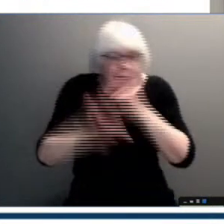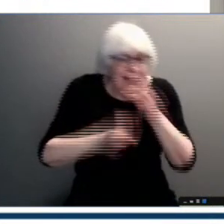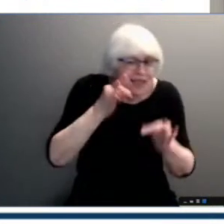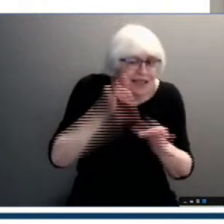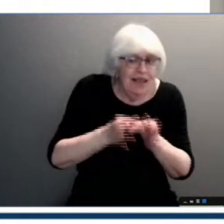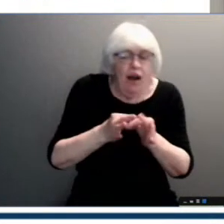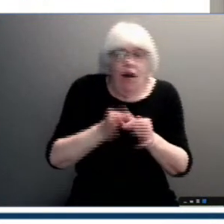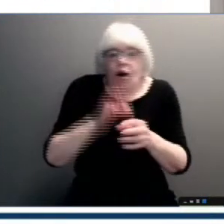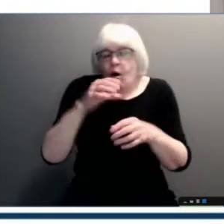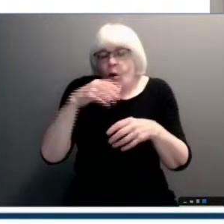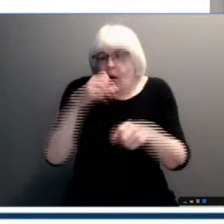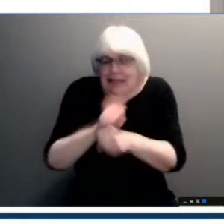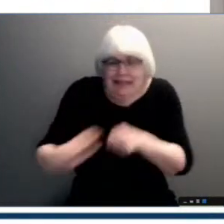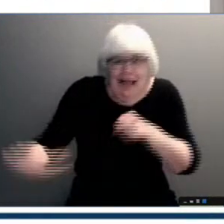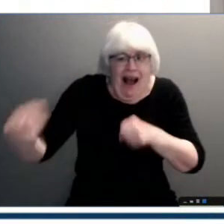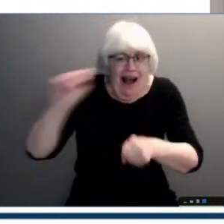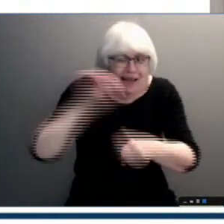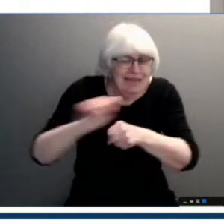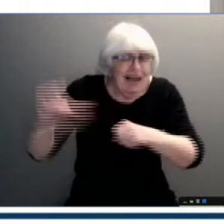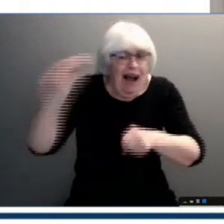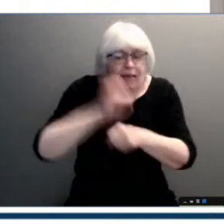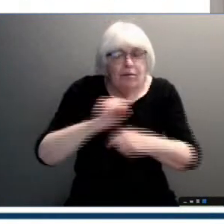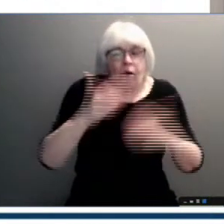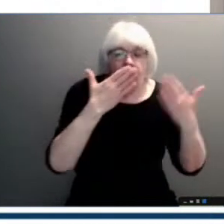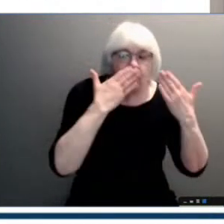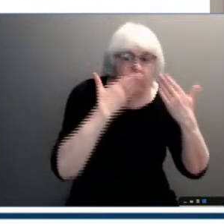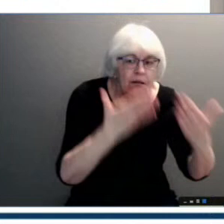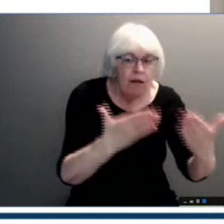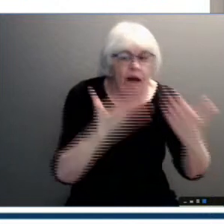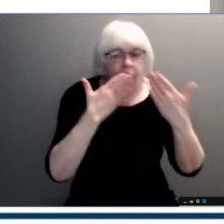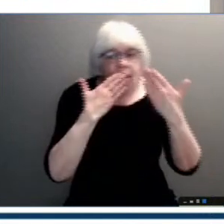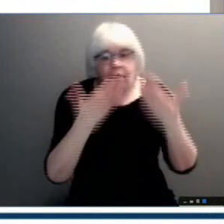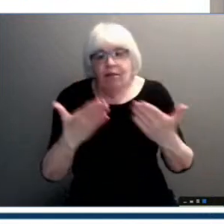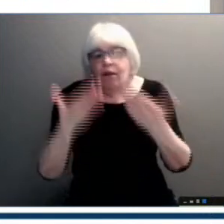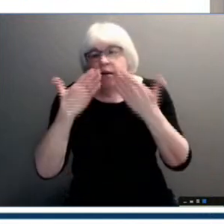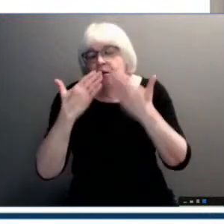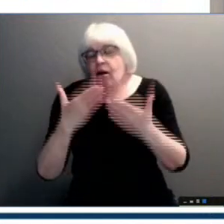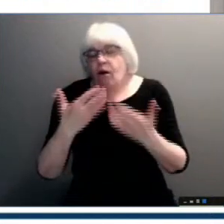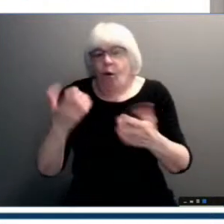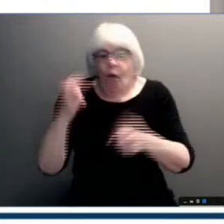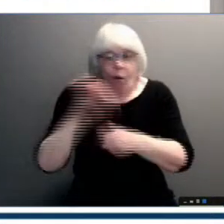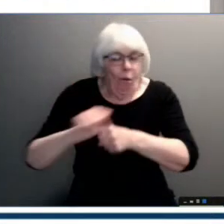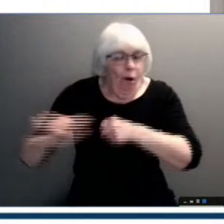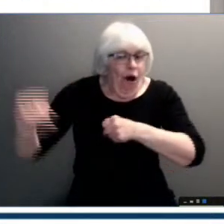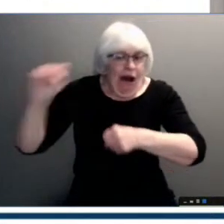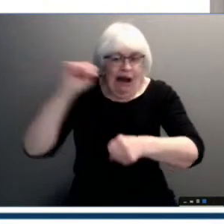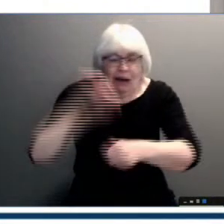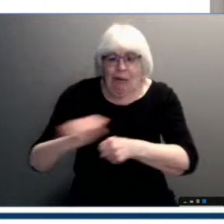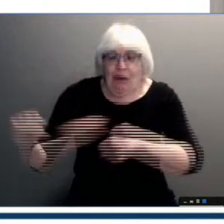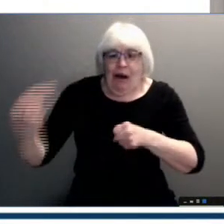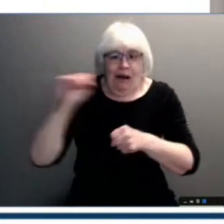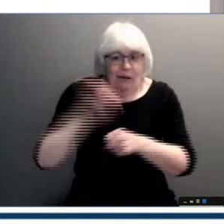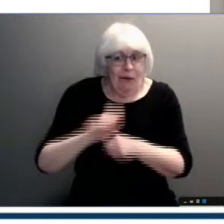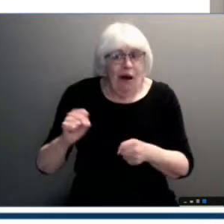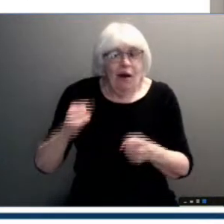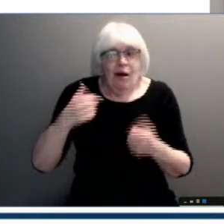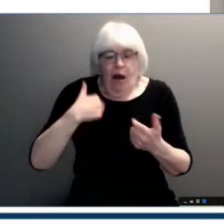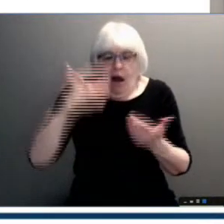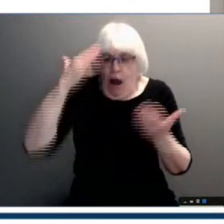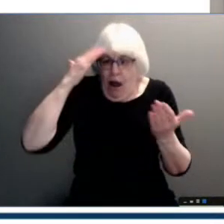and every one of them. We're all hoping that theirs and our holiday break would look